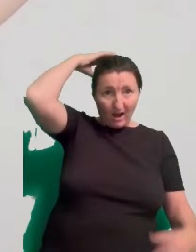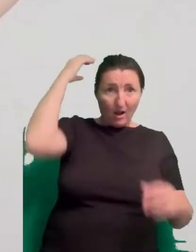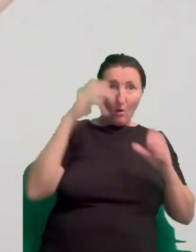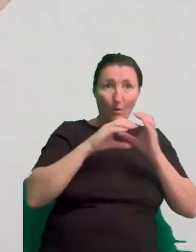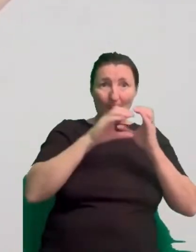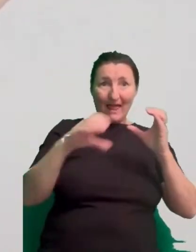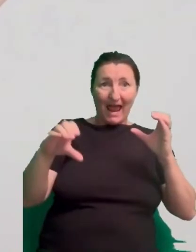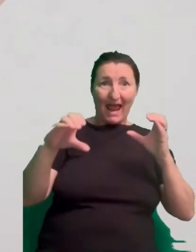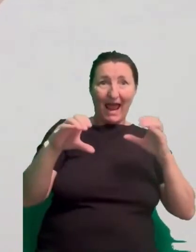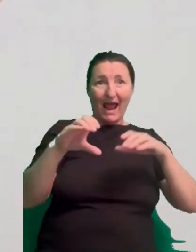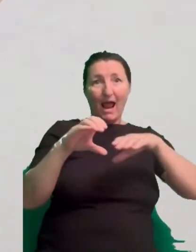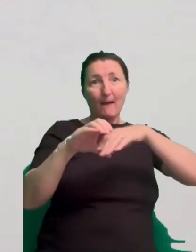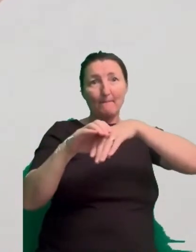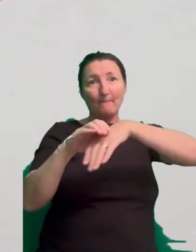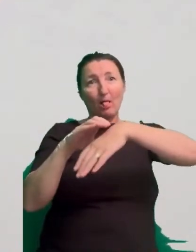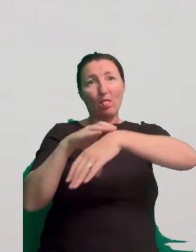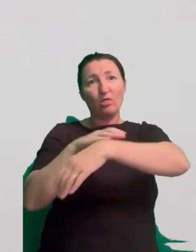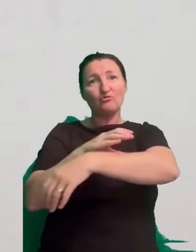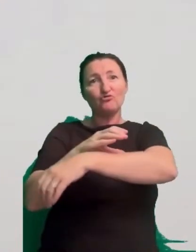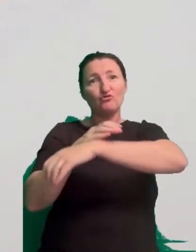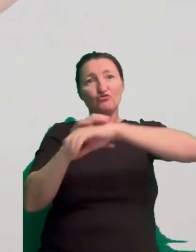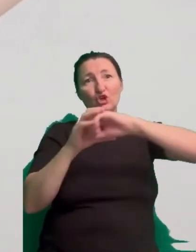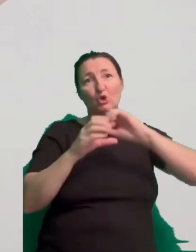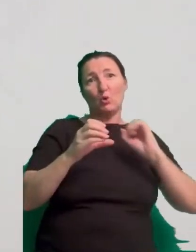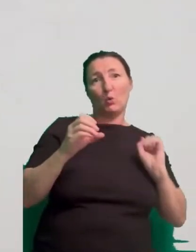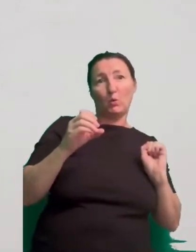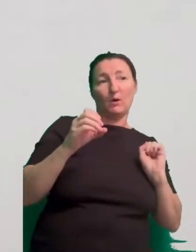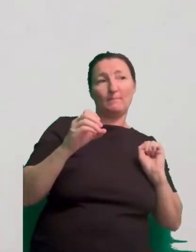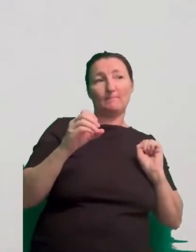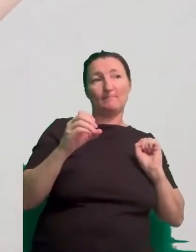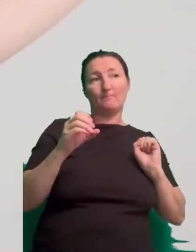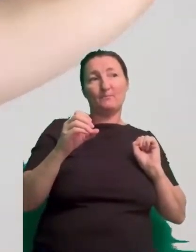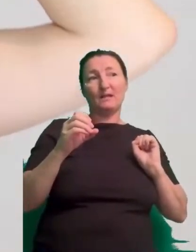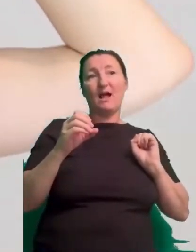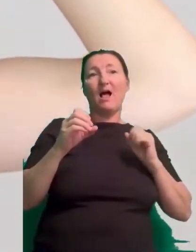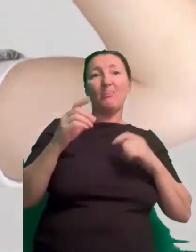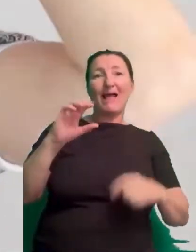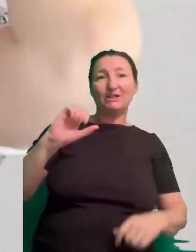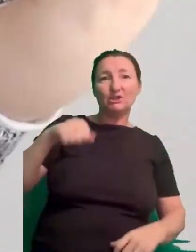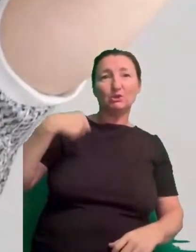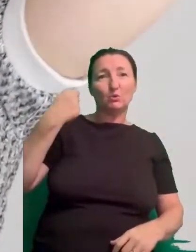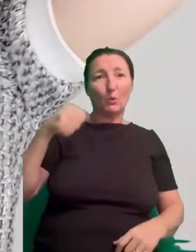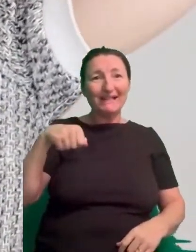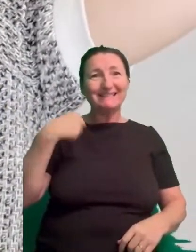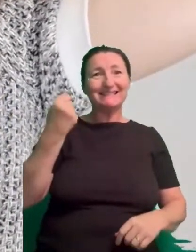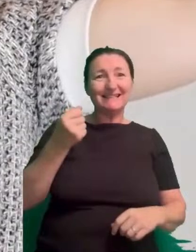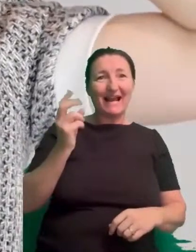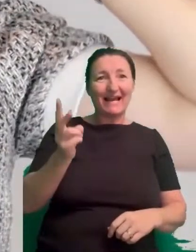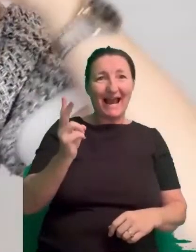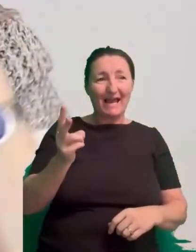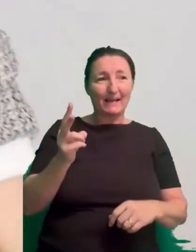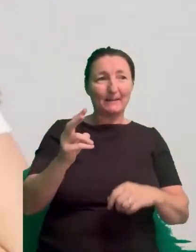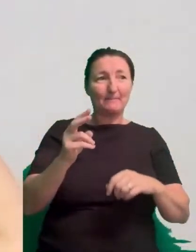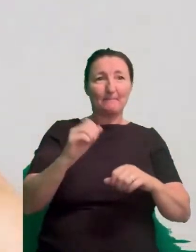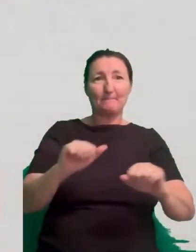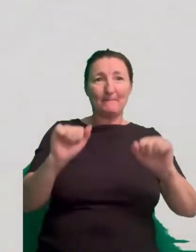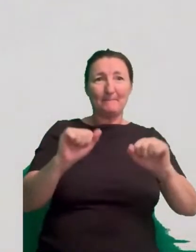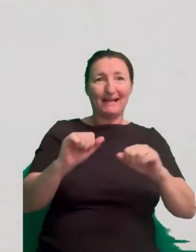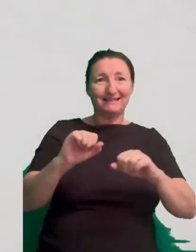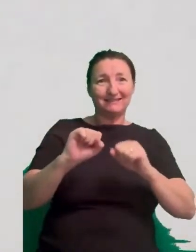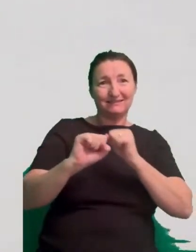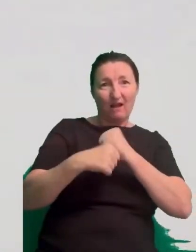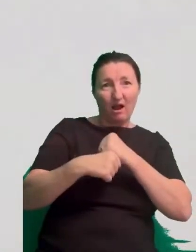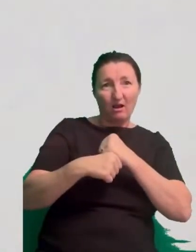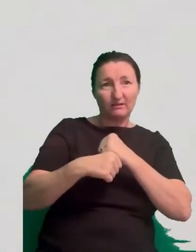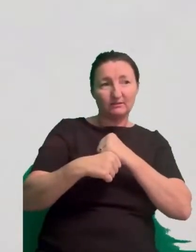hair, pulling my ponytail through like this, and I'm going to twist it again, and then